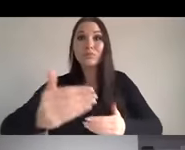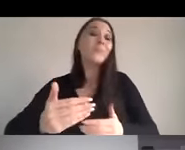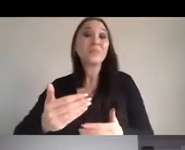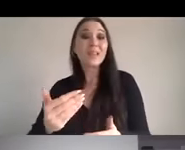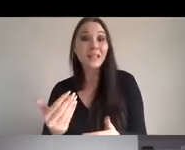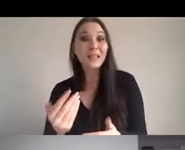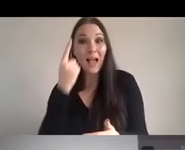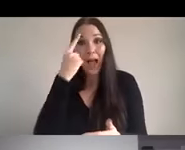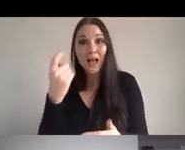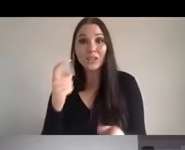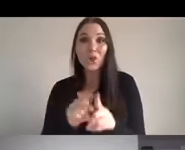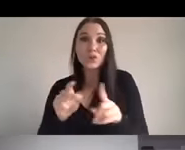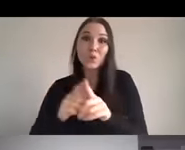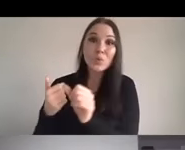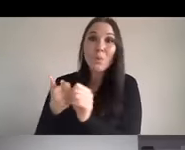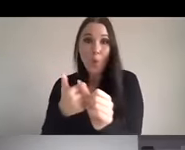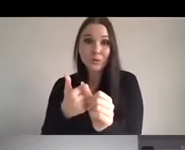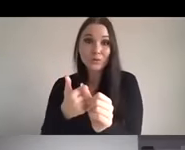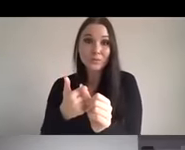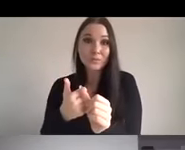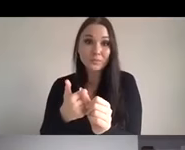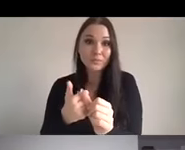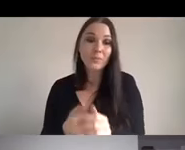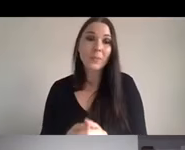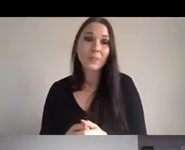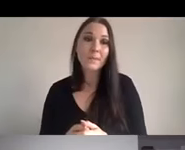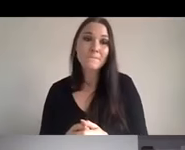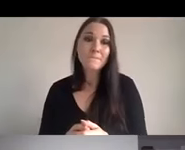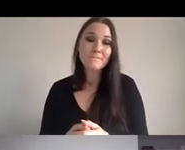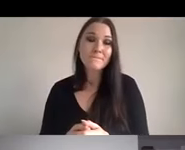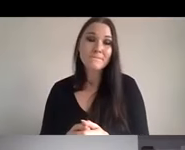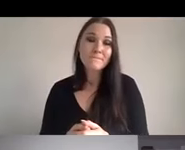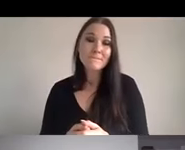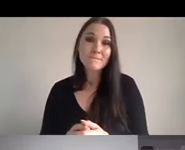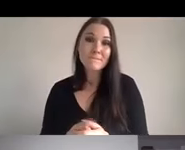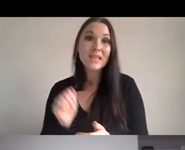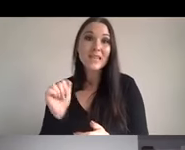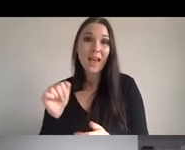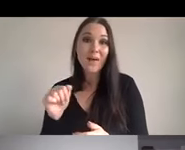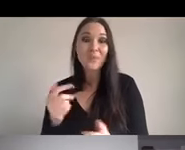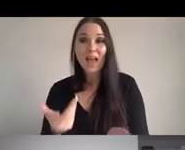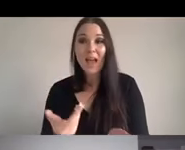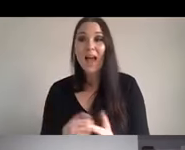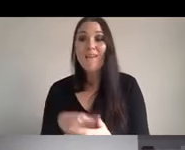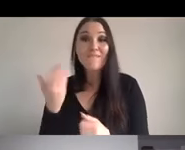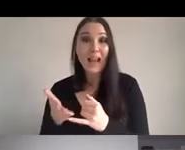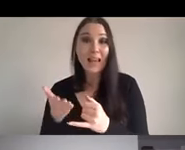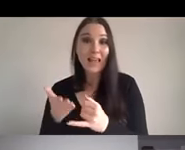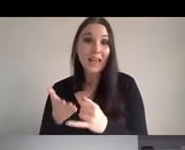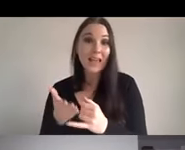that. And then we can also support them there. Yeah. And then like finally, the last point